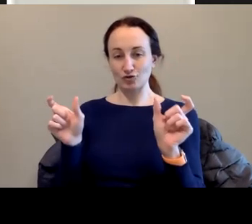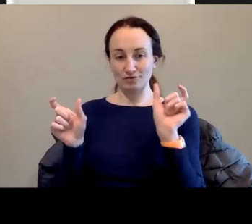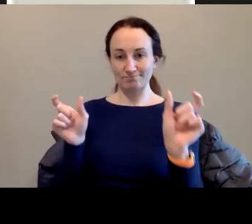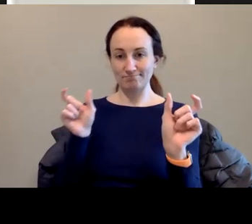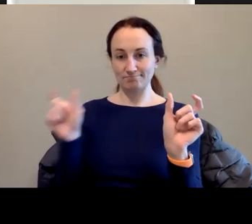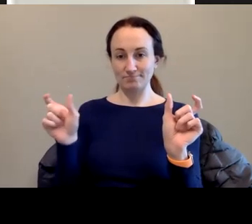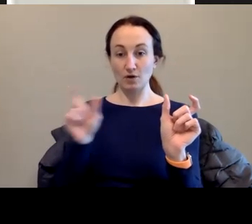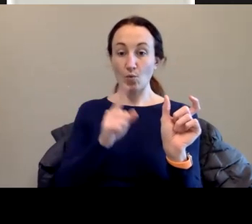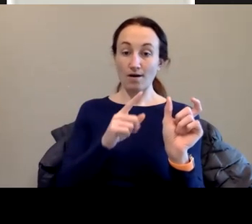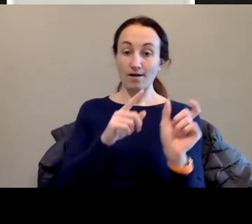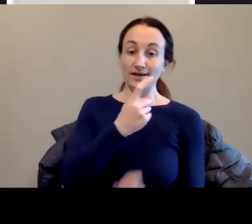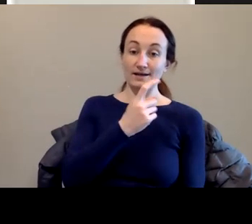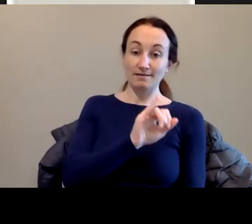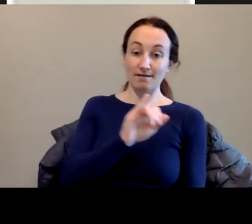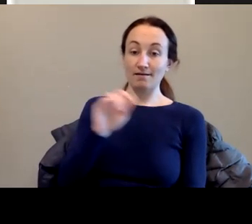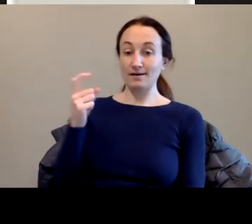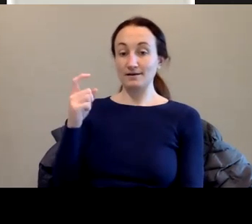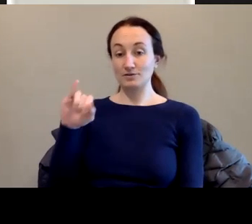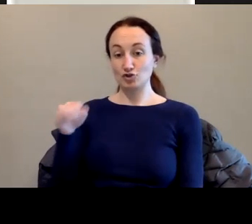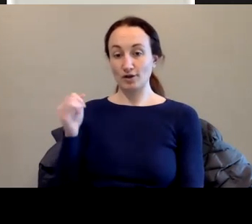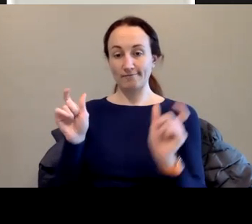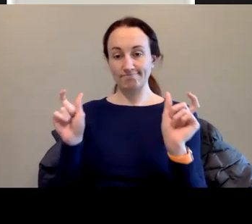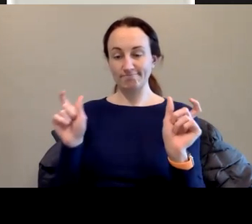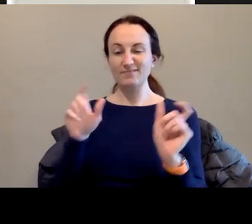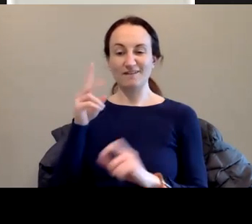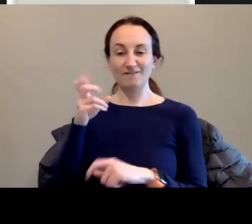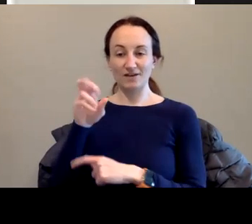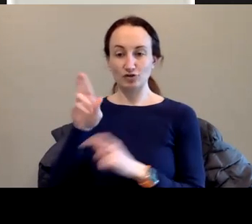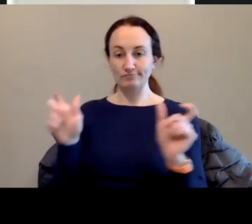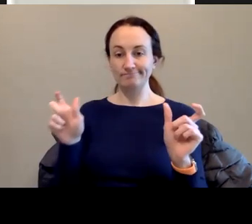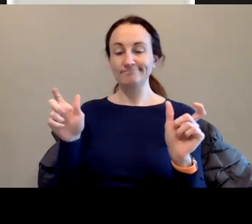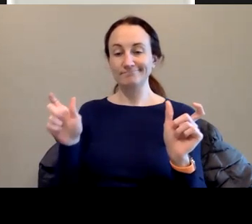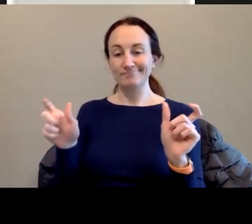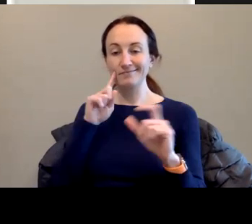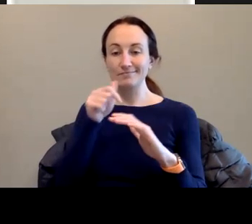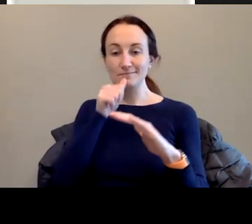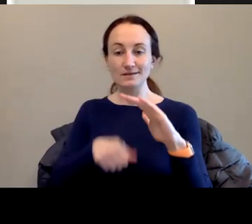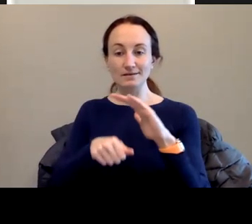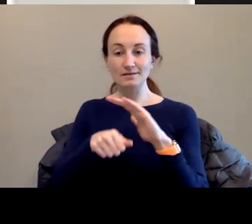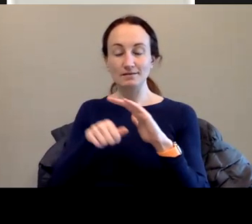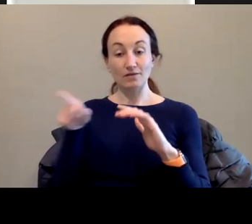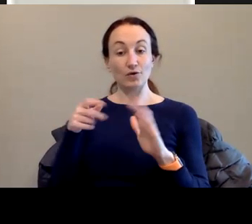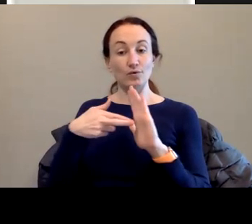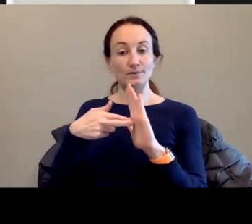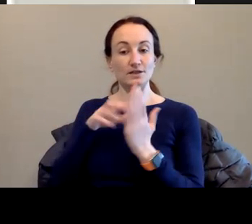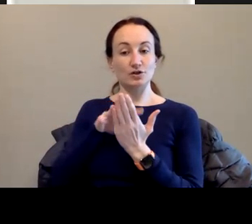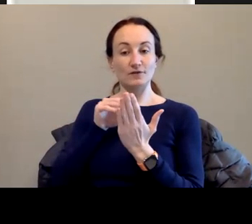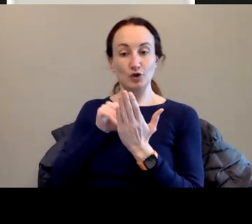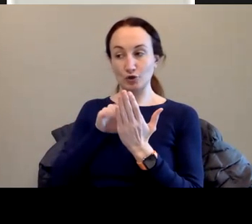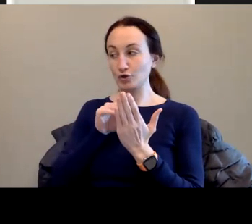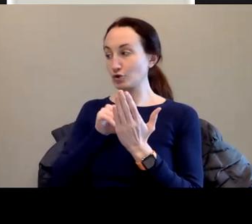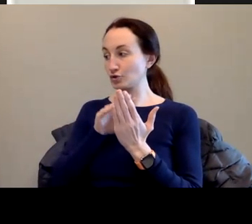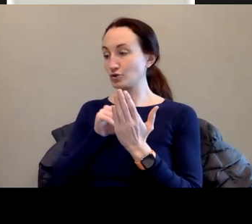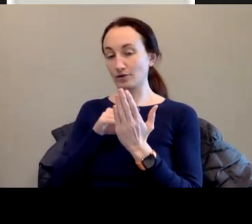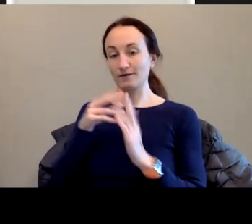and hj, and they are the hidden basically the representations learned representation for